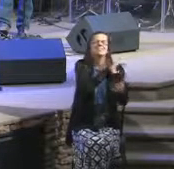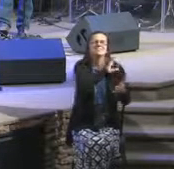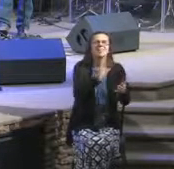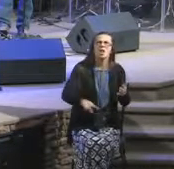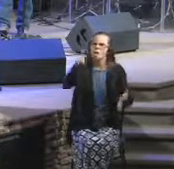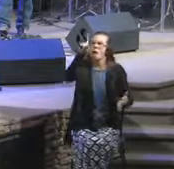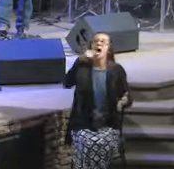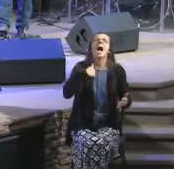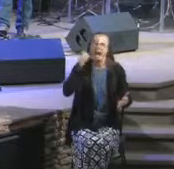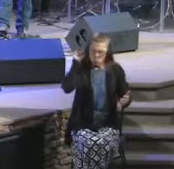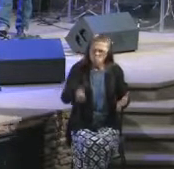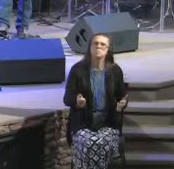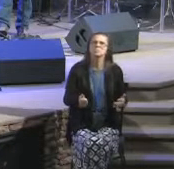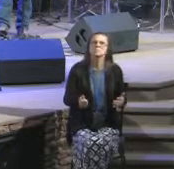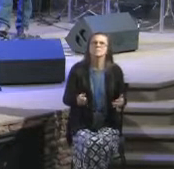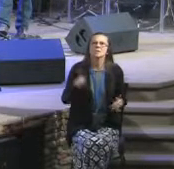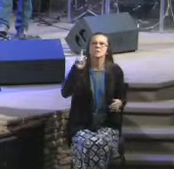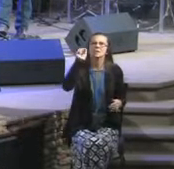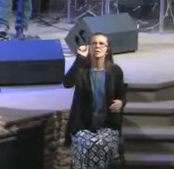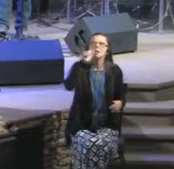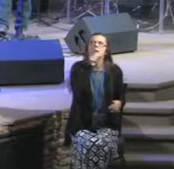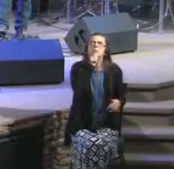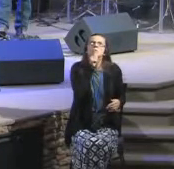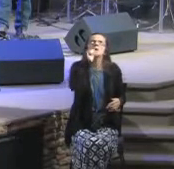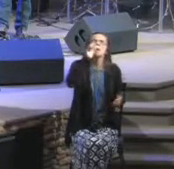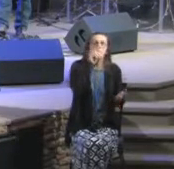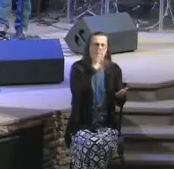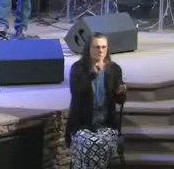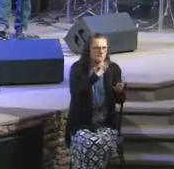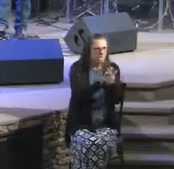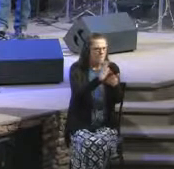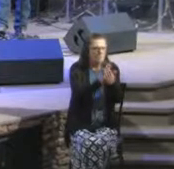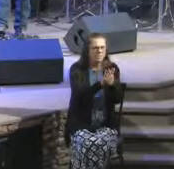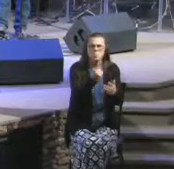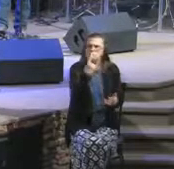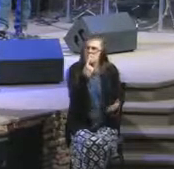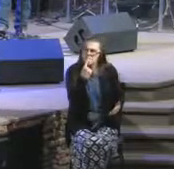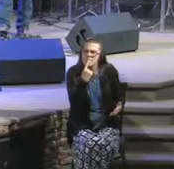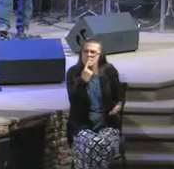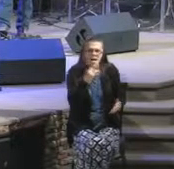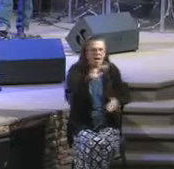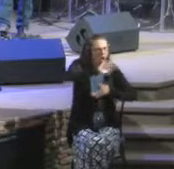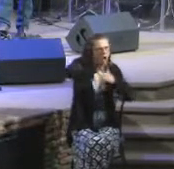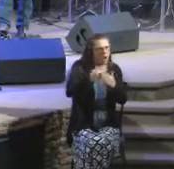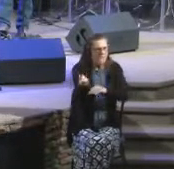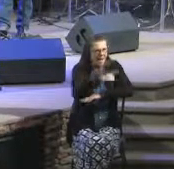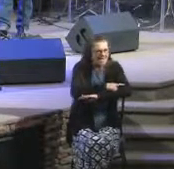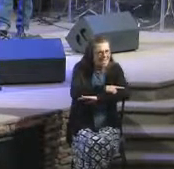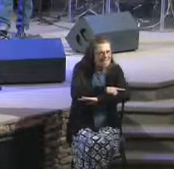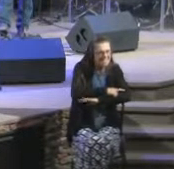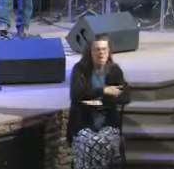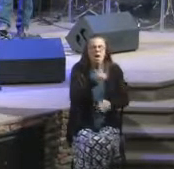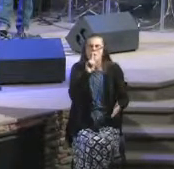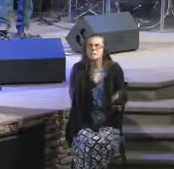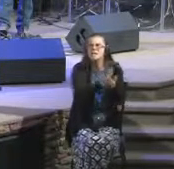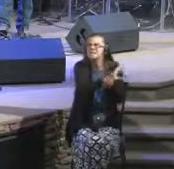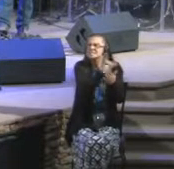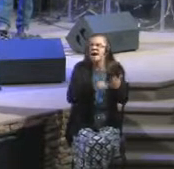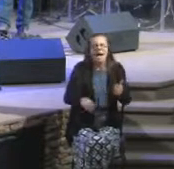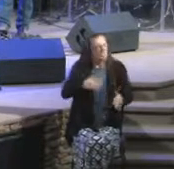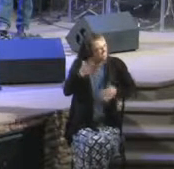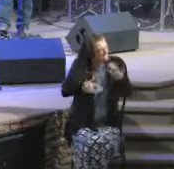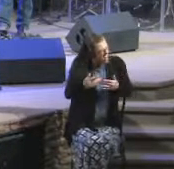Him. I will praise Him with my mouth. Amen. All my days. Praise God. I feel like